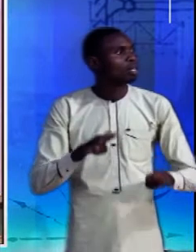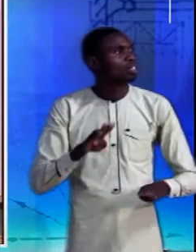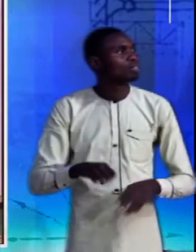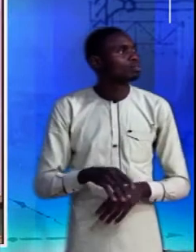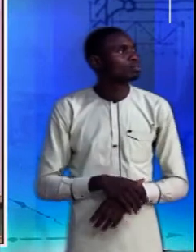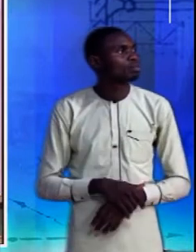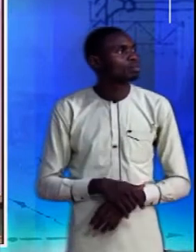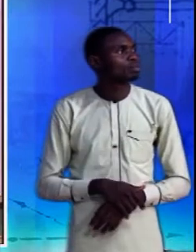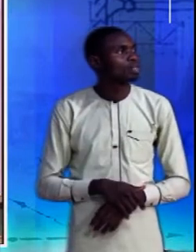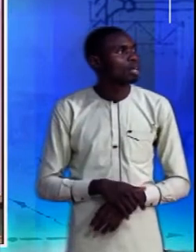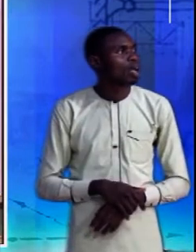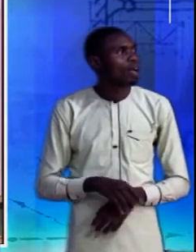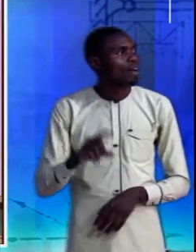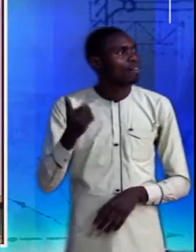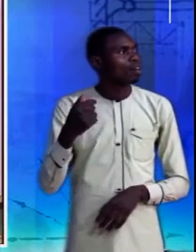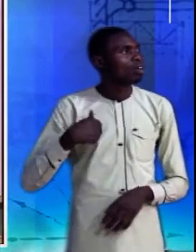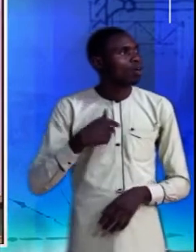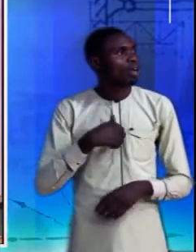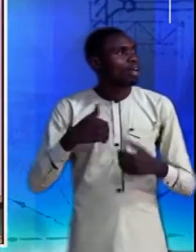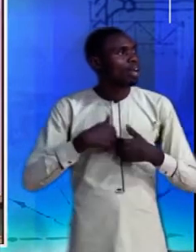After day, we have week.